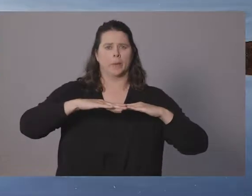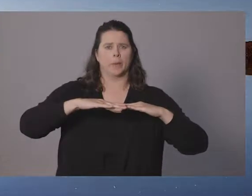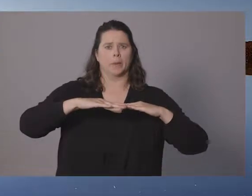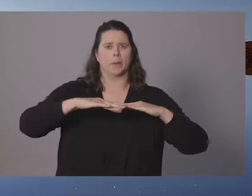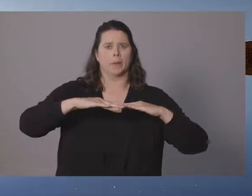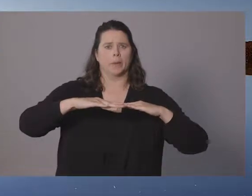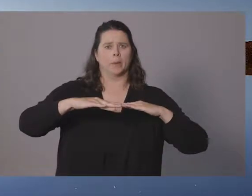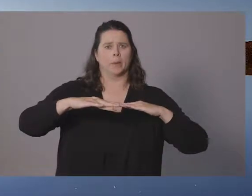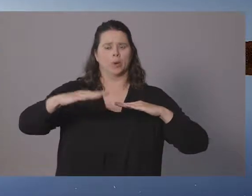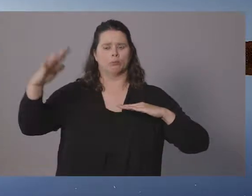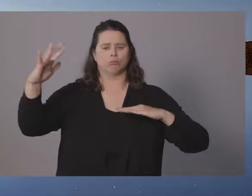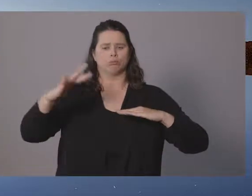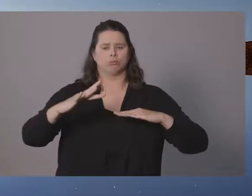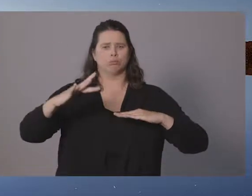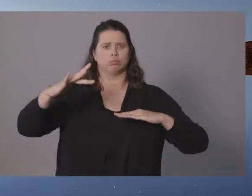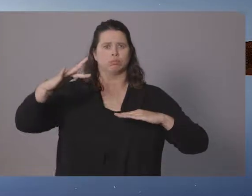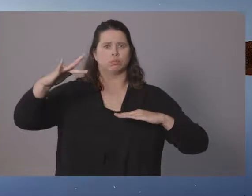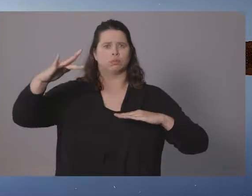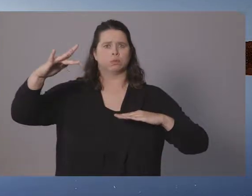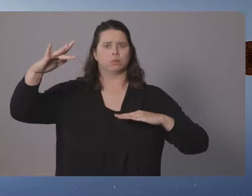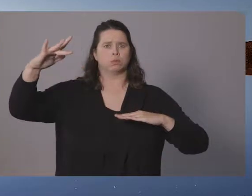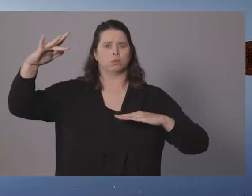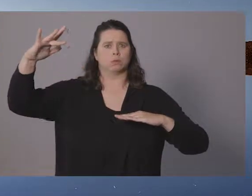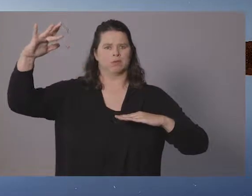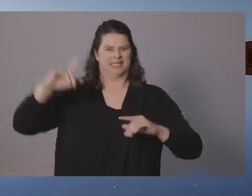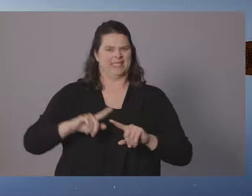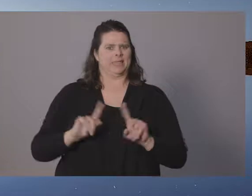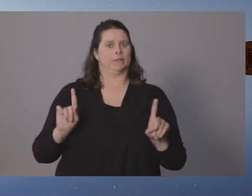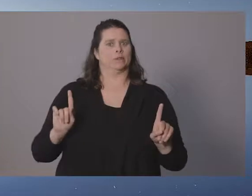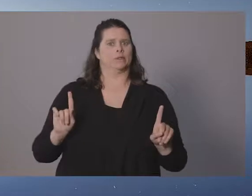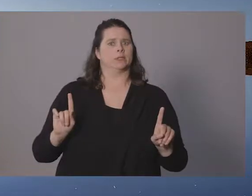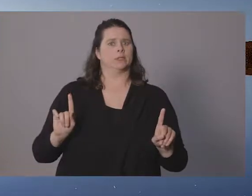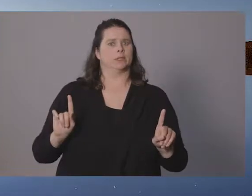to what the water is doing in this picture.